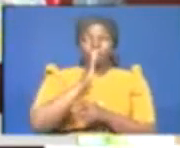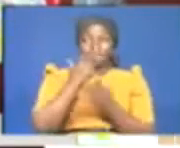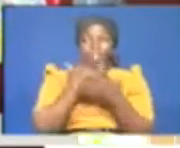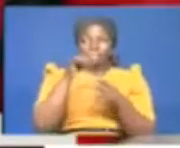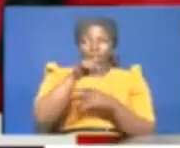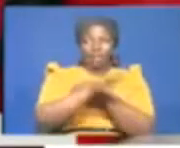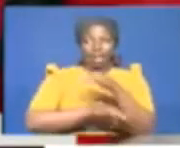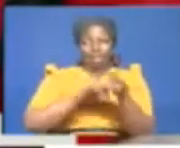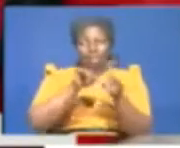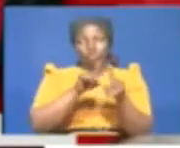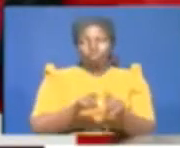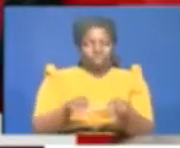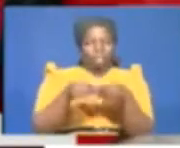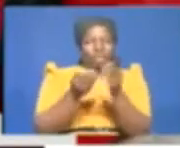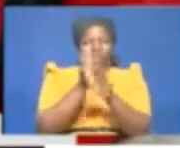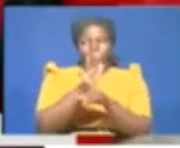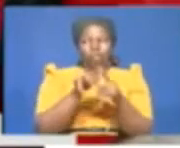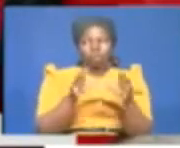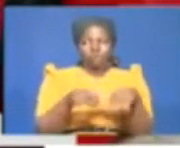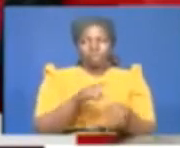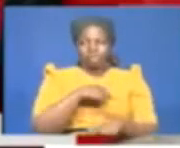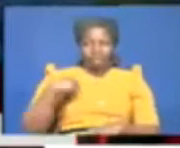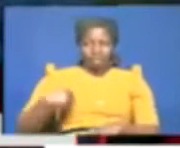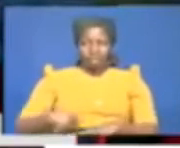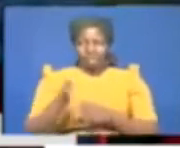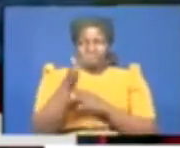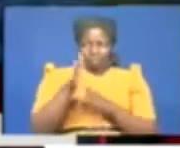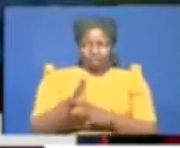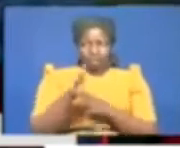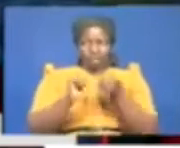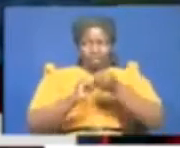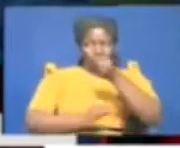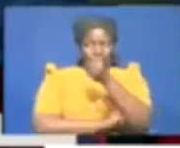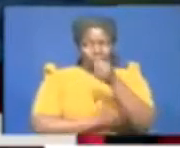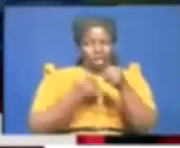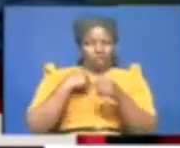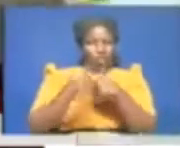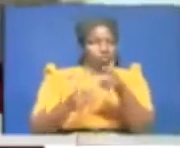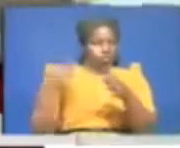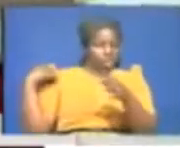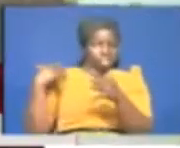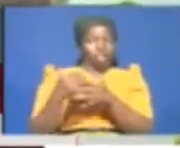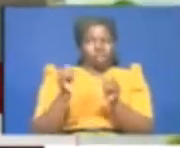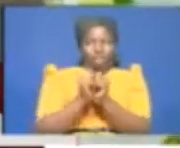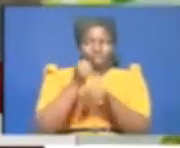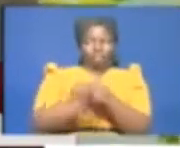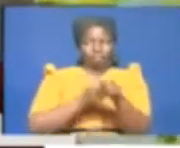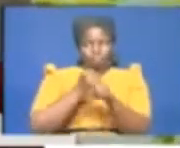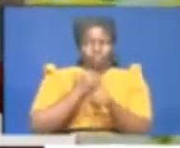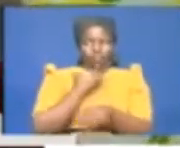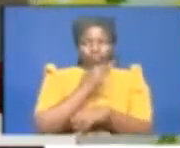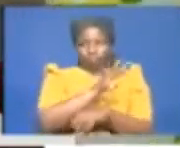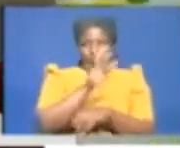back to the community. The Chinese ambassador scholarship has been running for the last 10 years, and 344